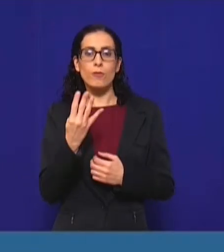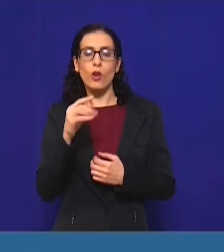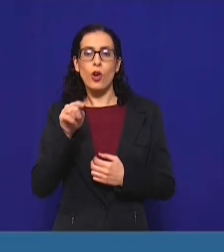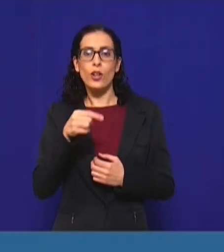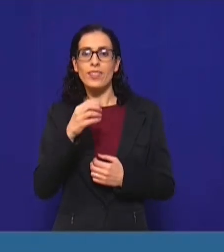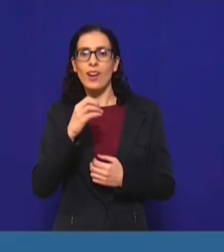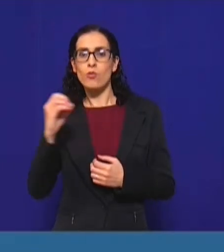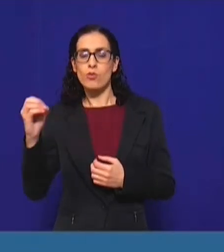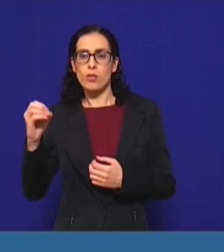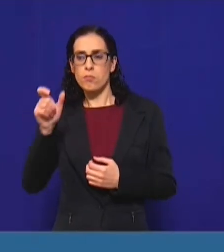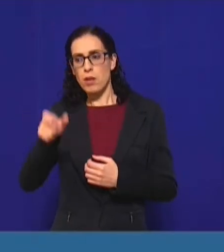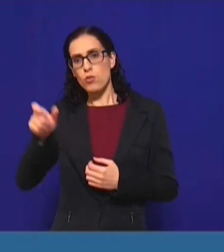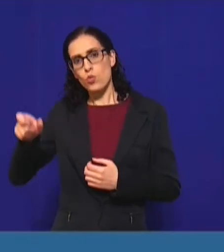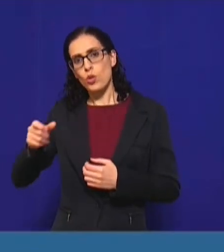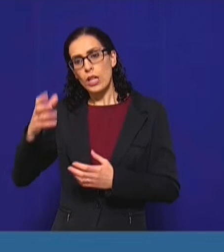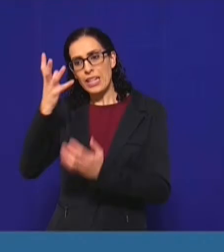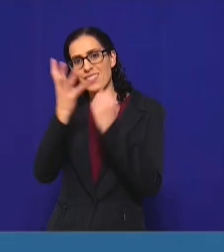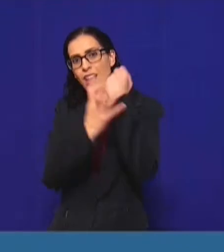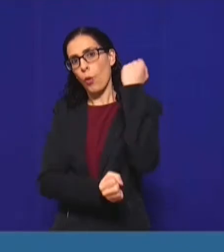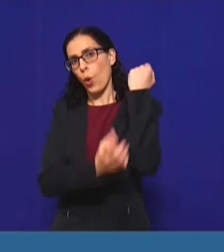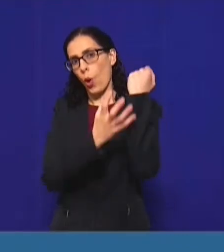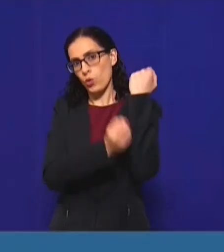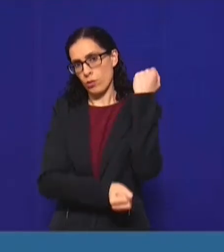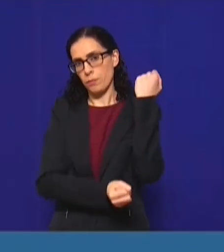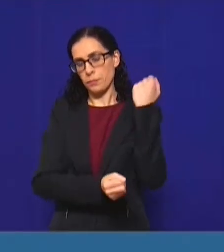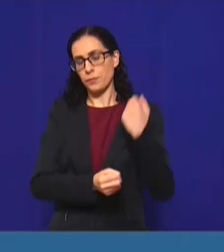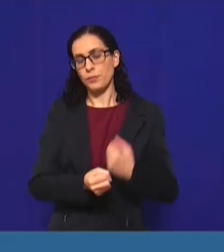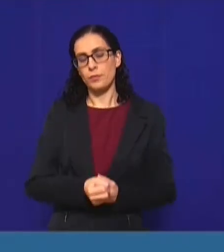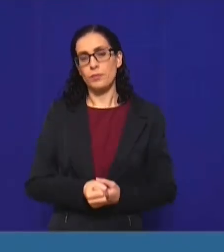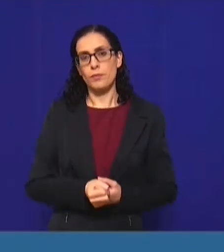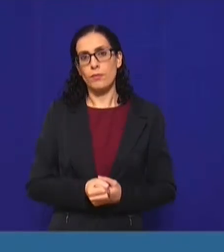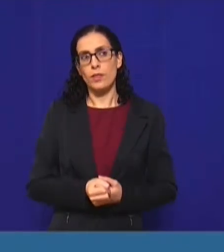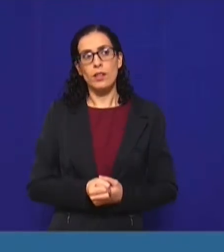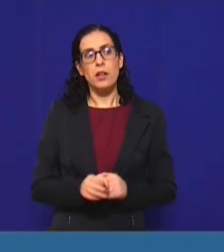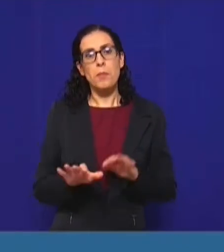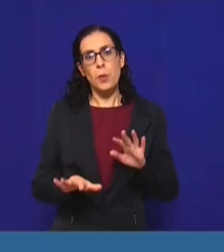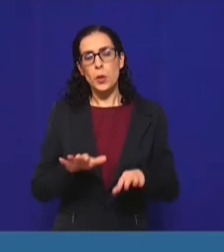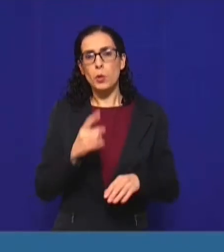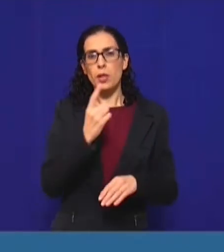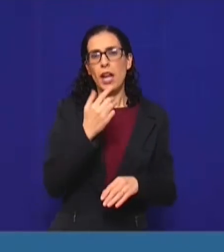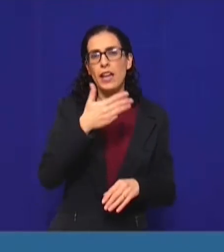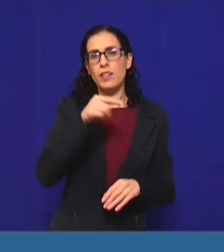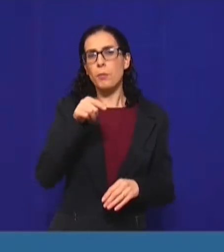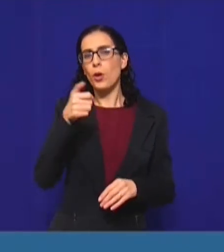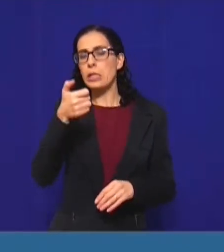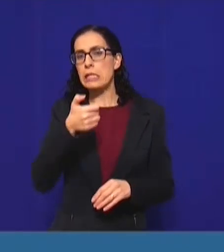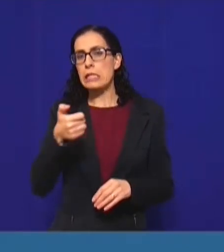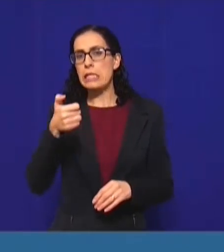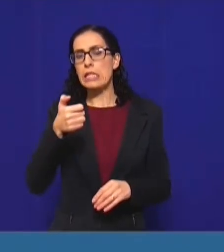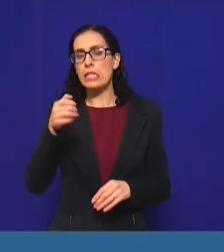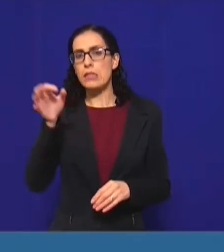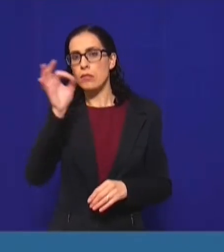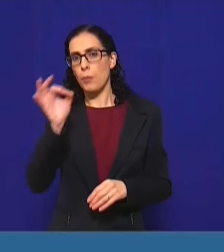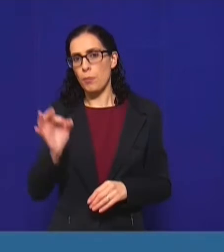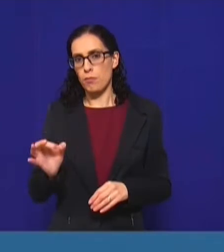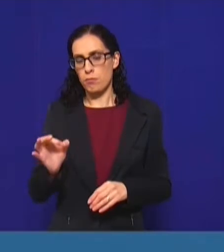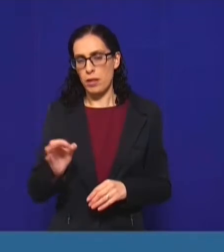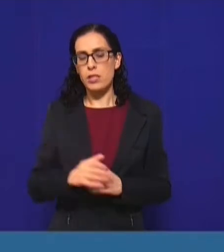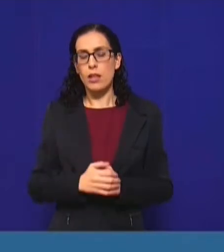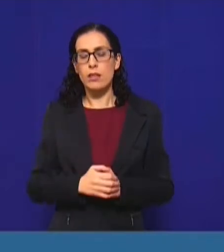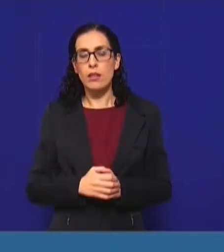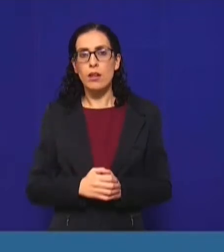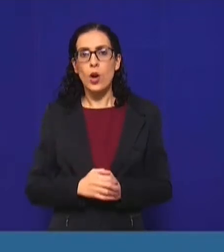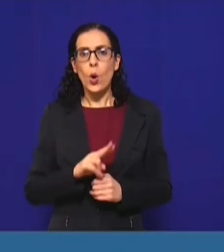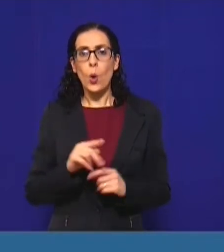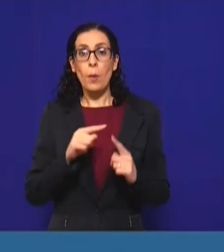94,672 persons li downloadjaw din l-app li tiġi 19.6 tal-population ta' digital age U minn